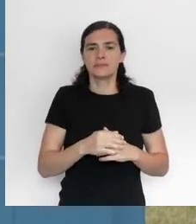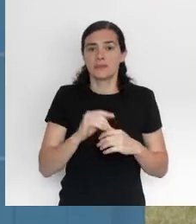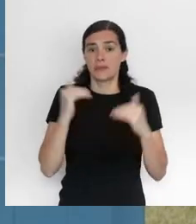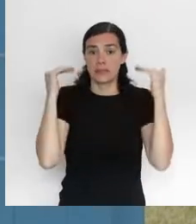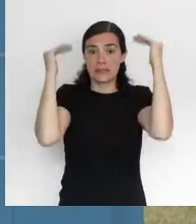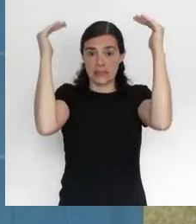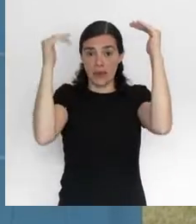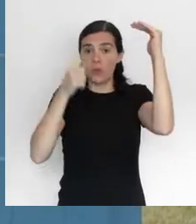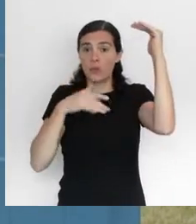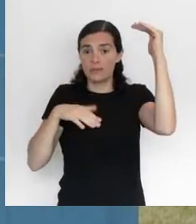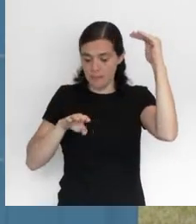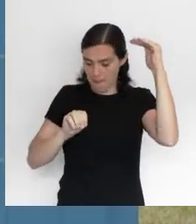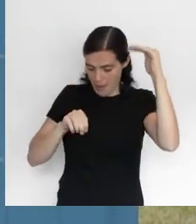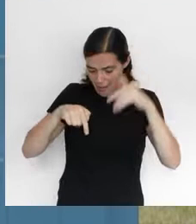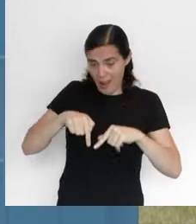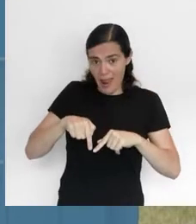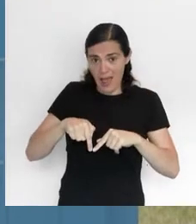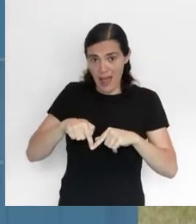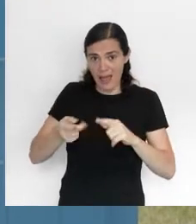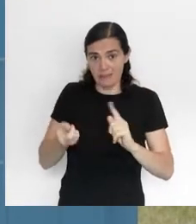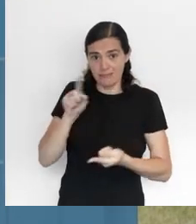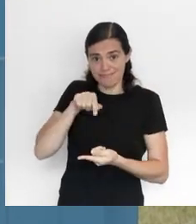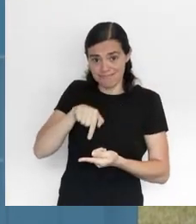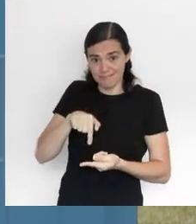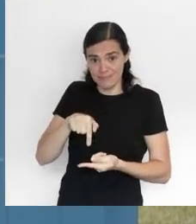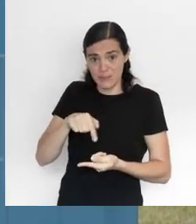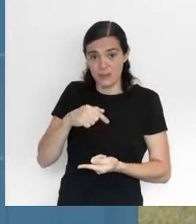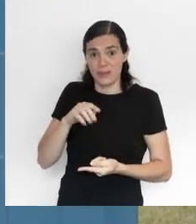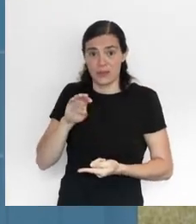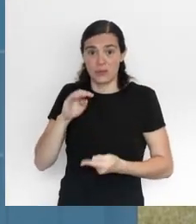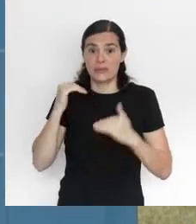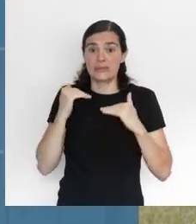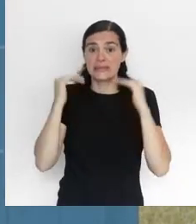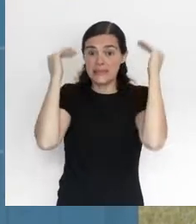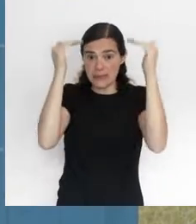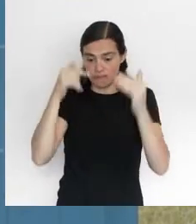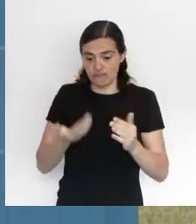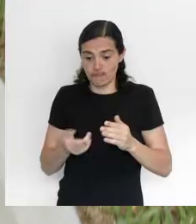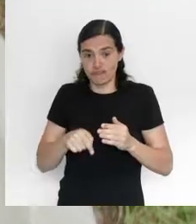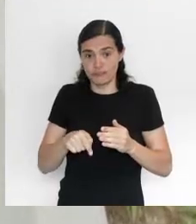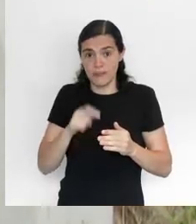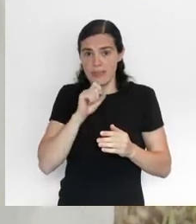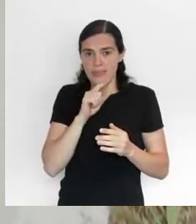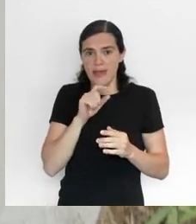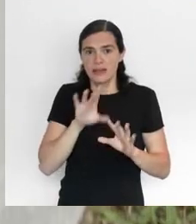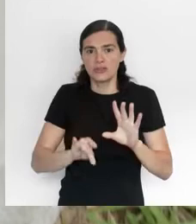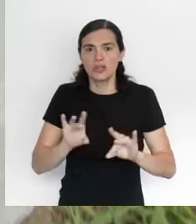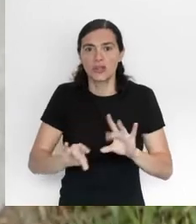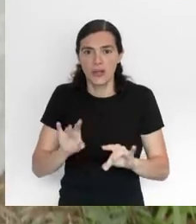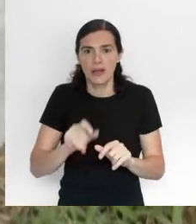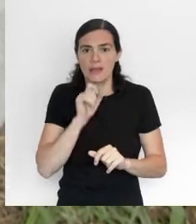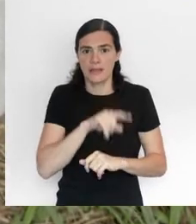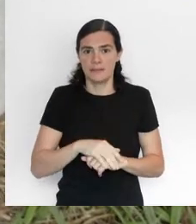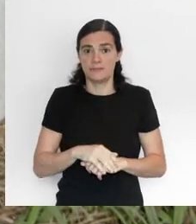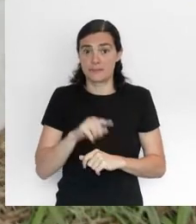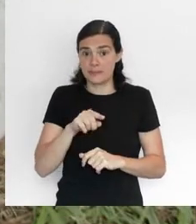sky under your feet. Put the sky underground, but also put the sky at your